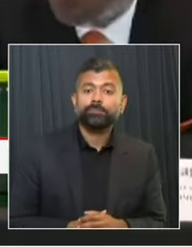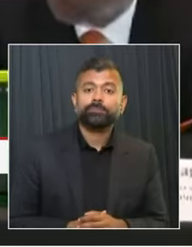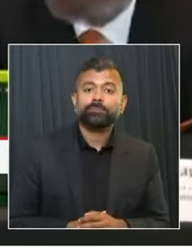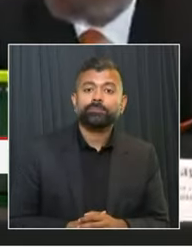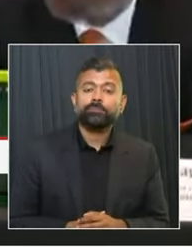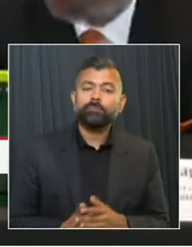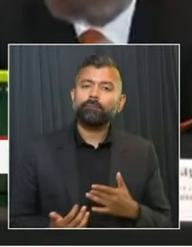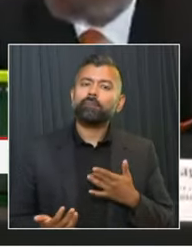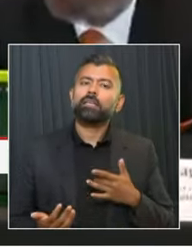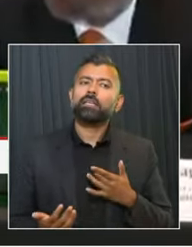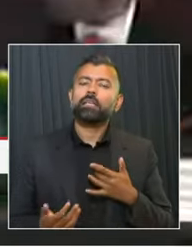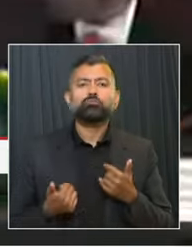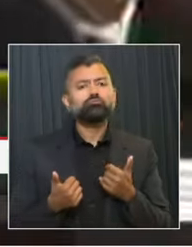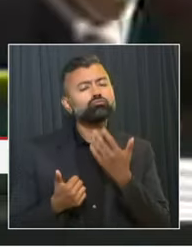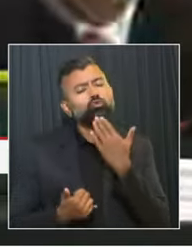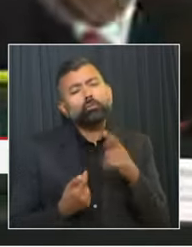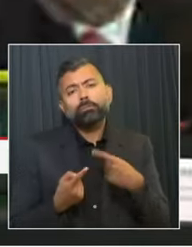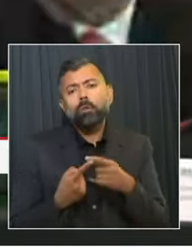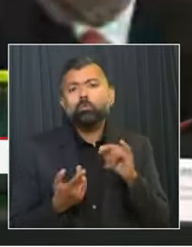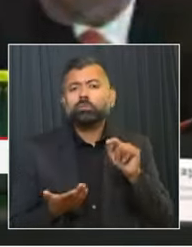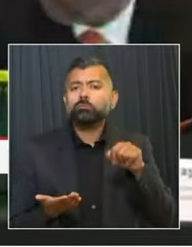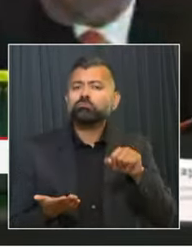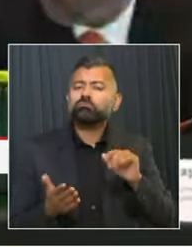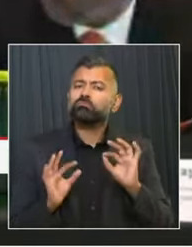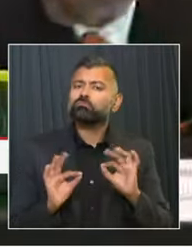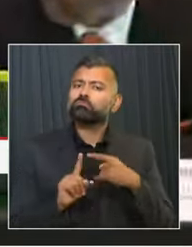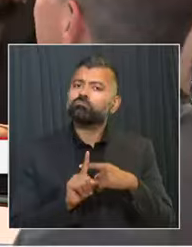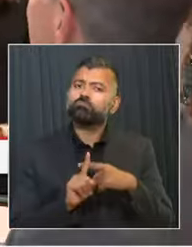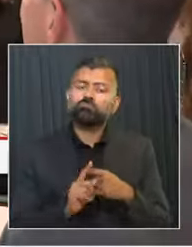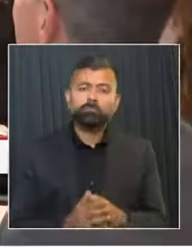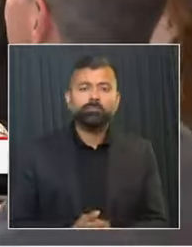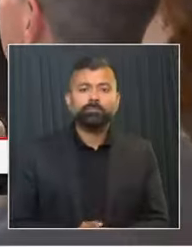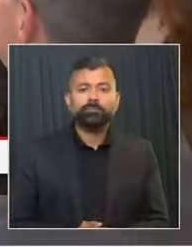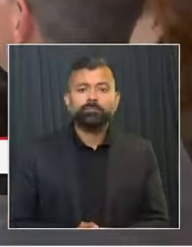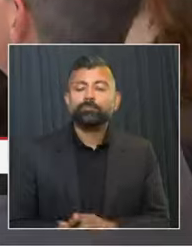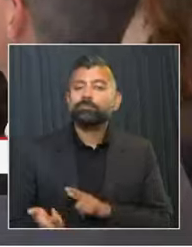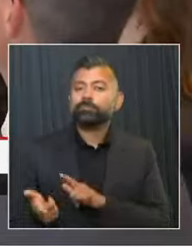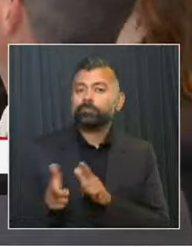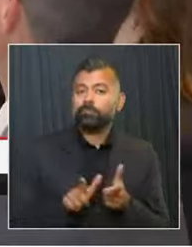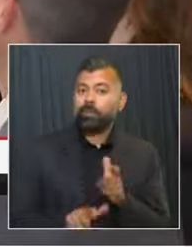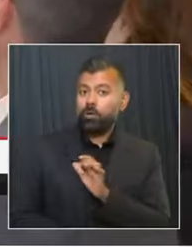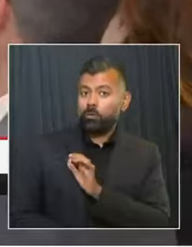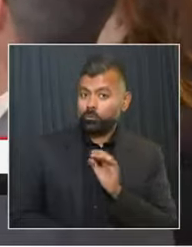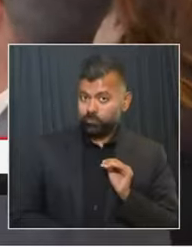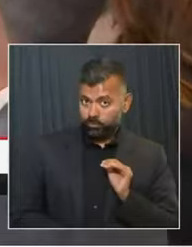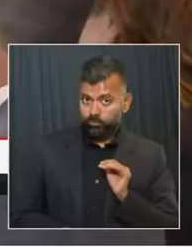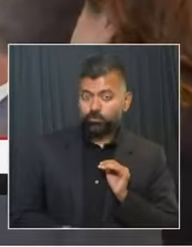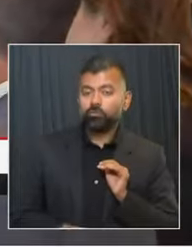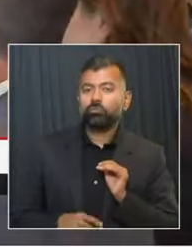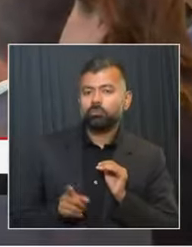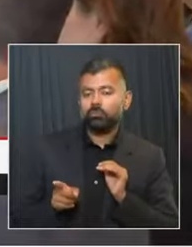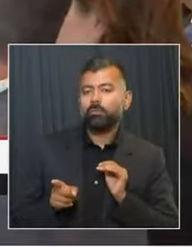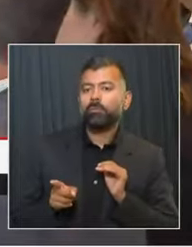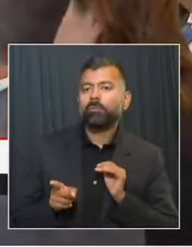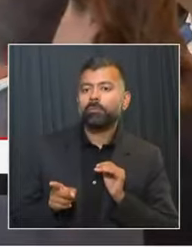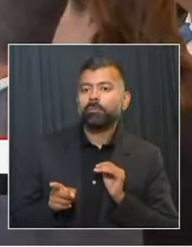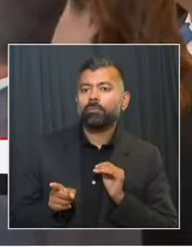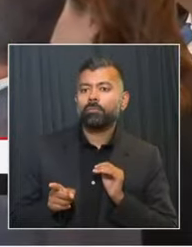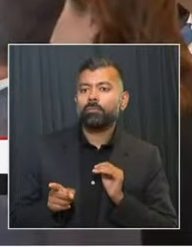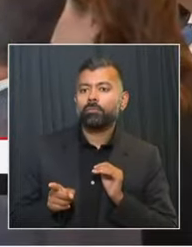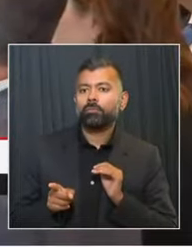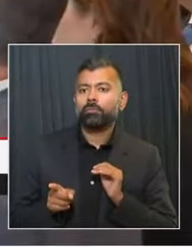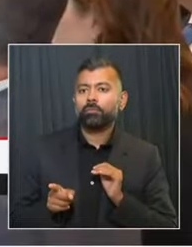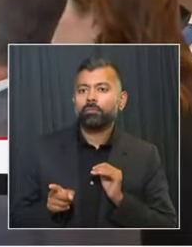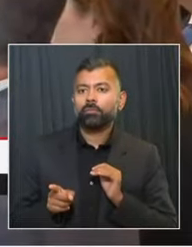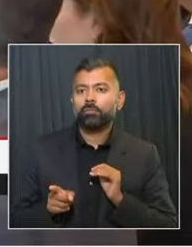Okay. I just want to follow up on that. Is that fair to say then that the structured literacy training put in the budget last year